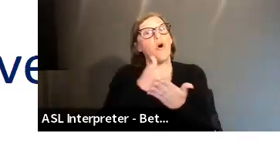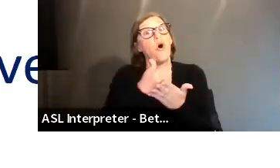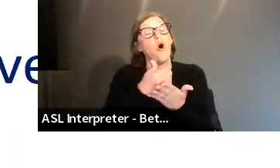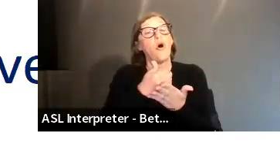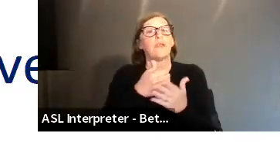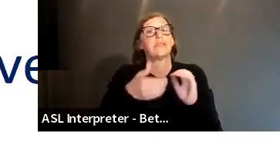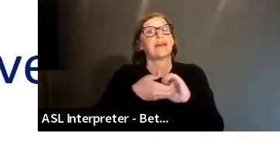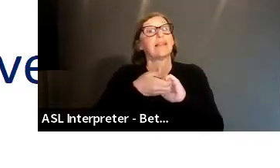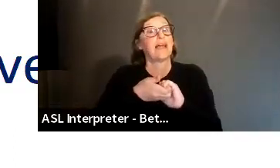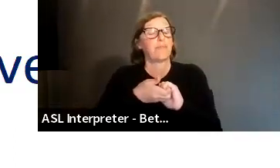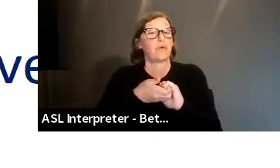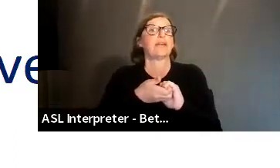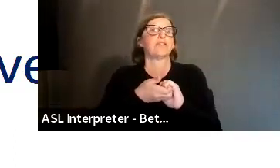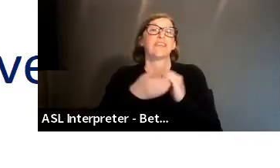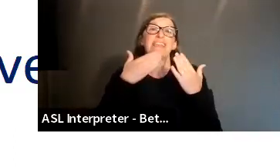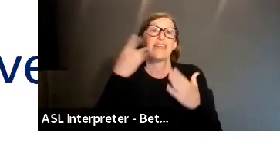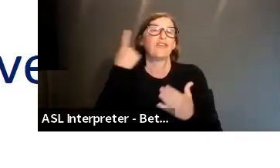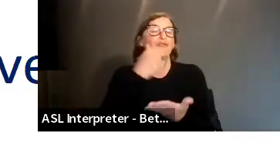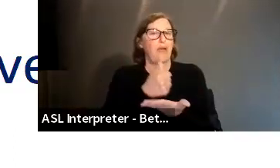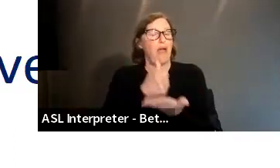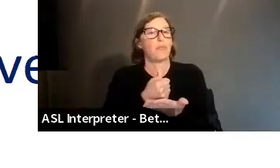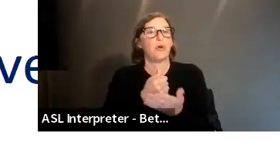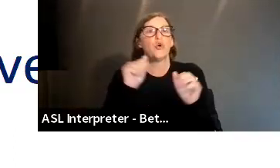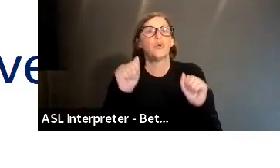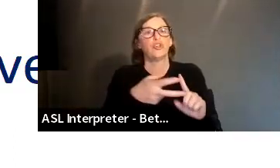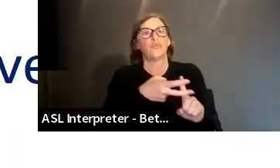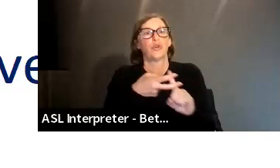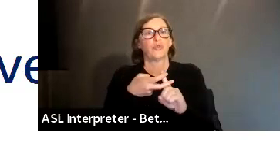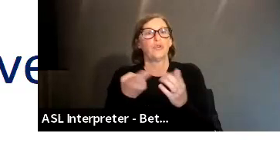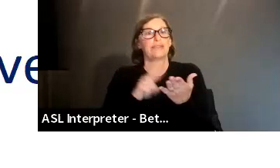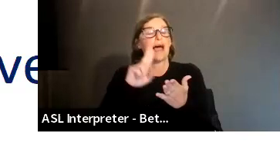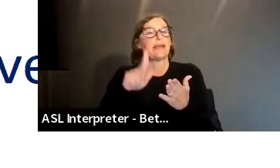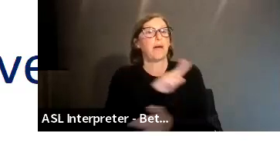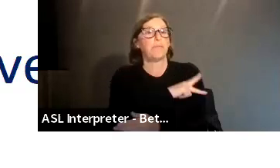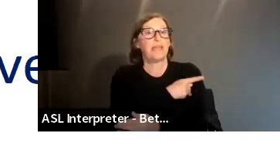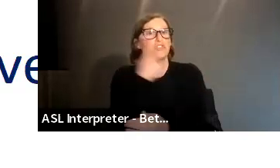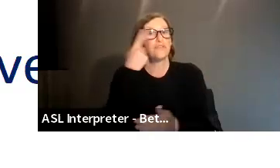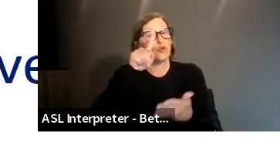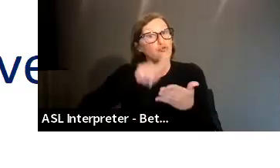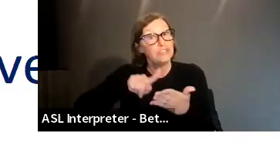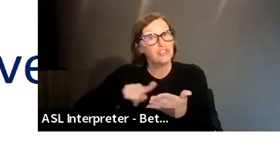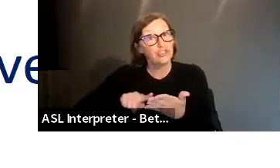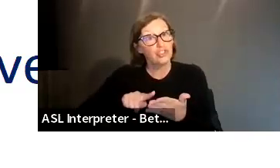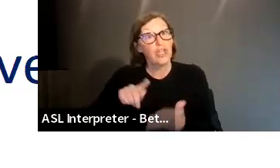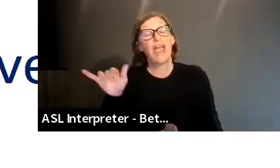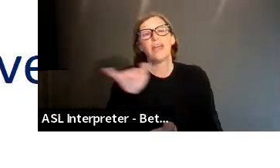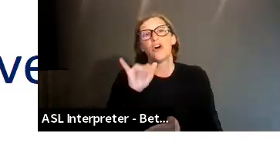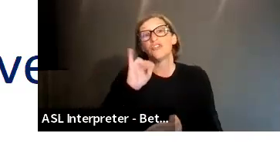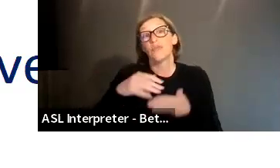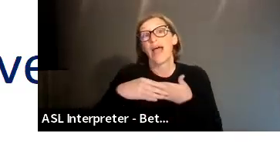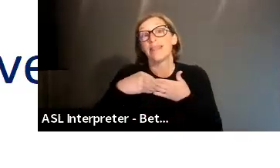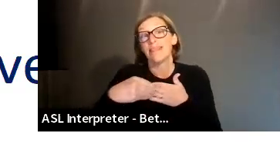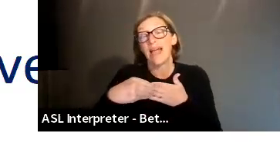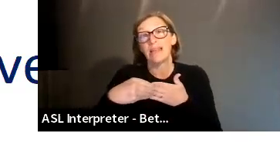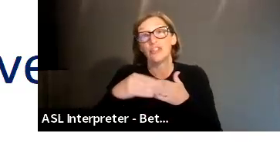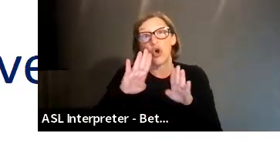collaborators in this consortium, we were able to recruit, enroll patients to these studies. And of course, this also led to open